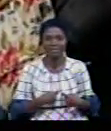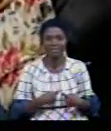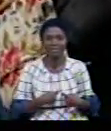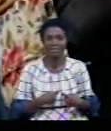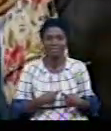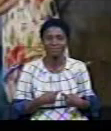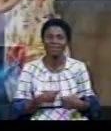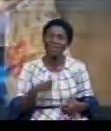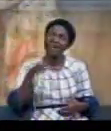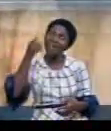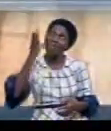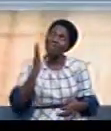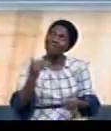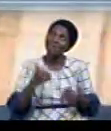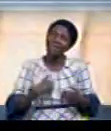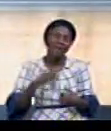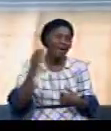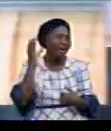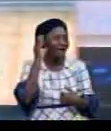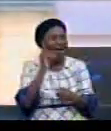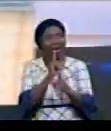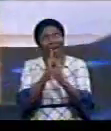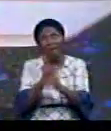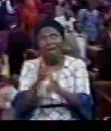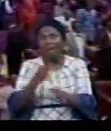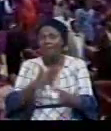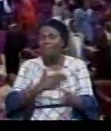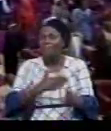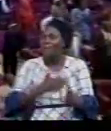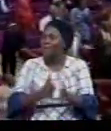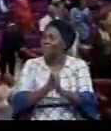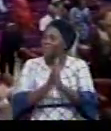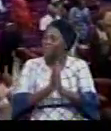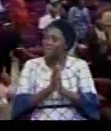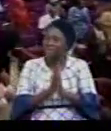God has answered my prayer.